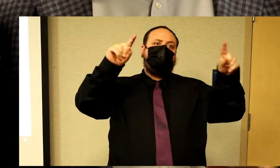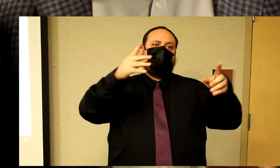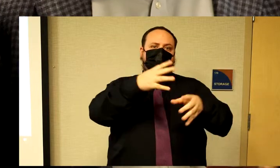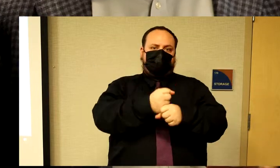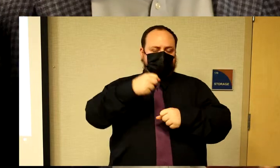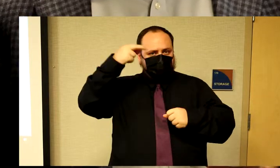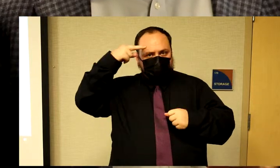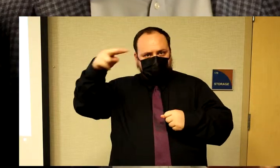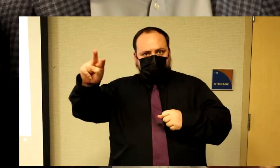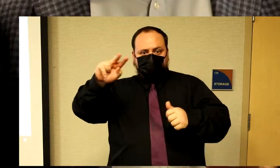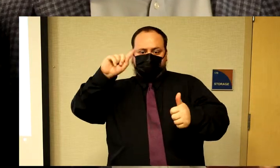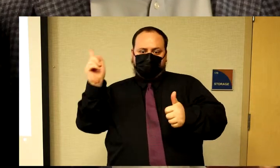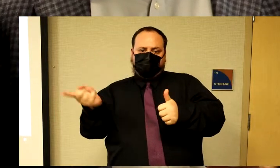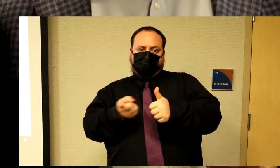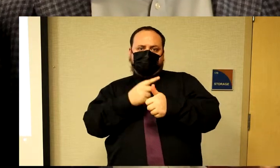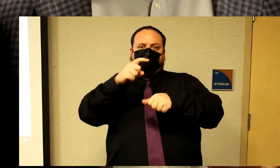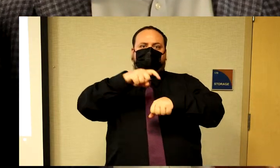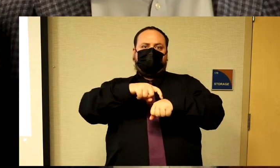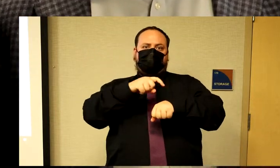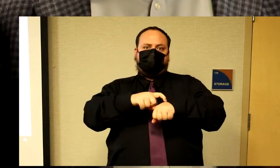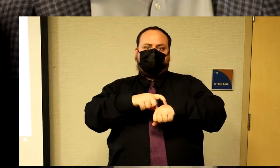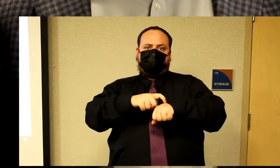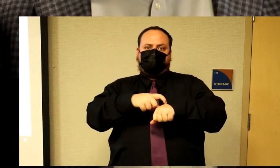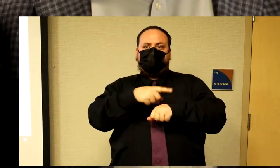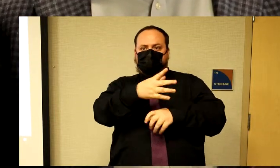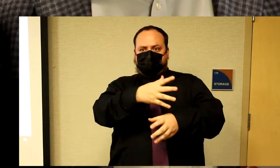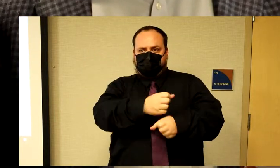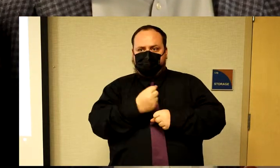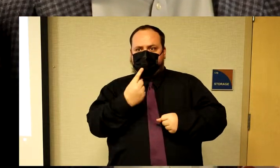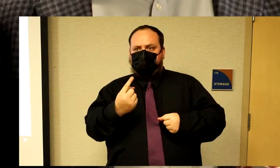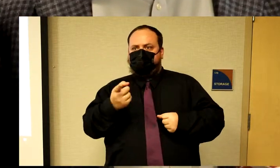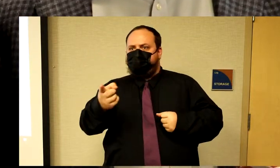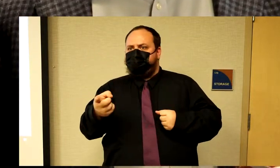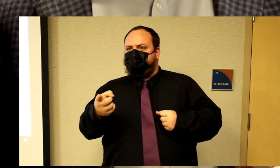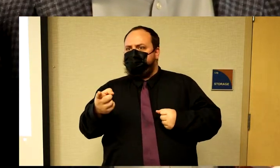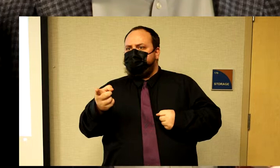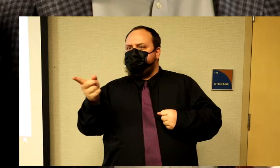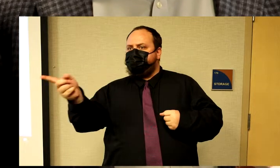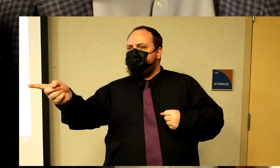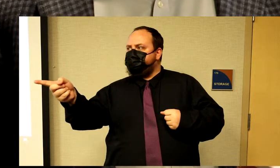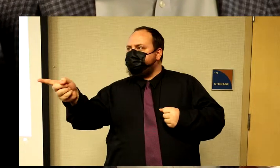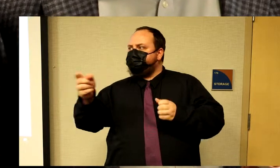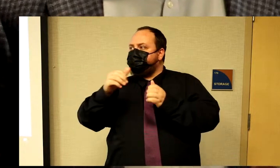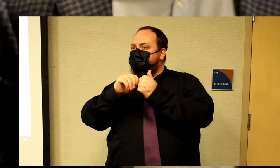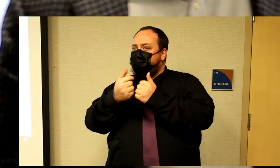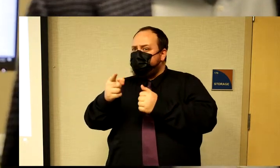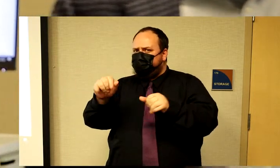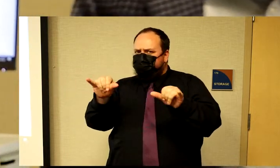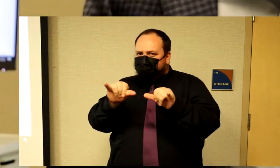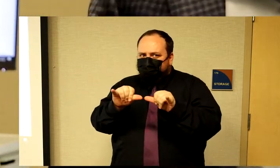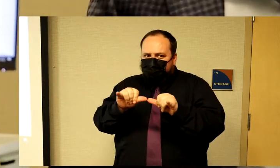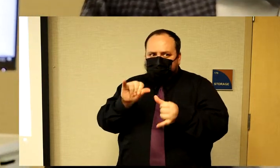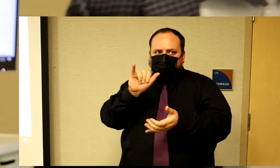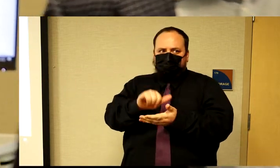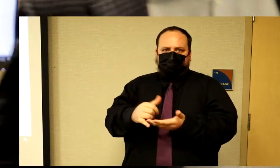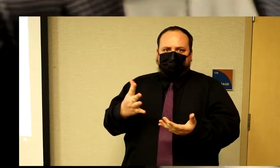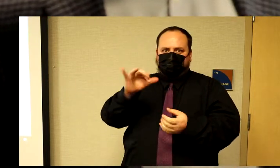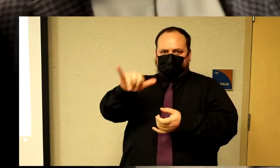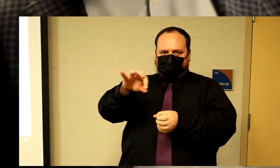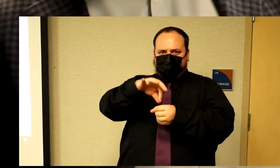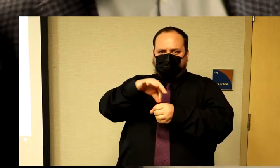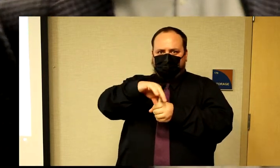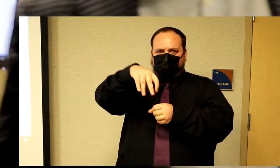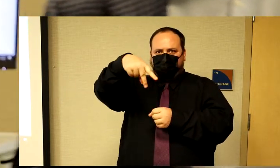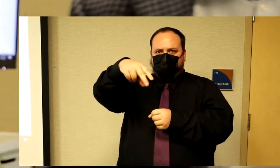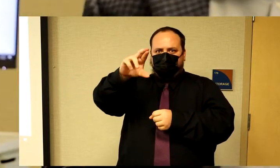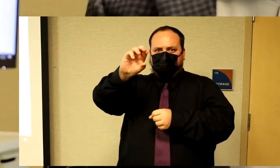get a Latino for the first time ever. First Latino ever. How do you measure voter propensity? So here's the